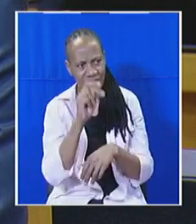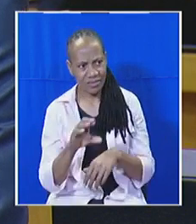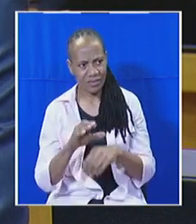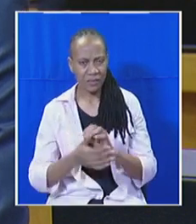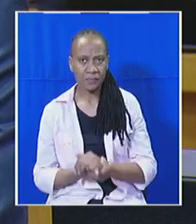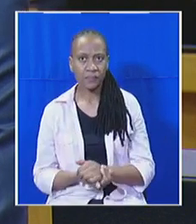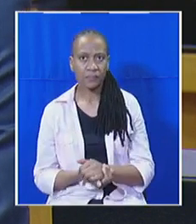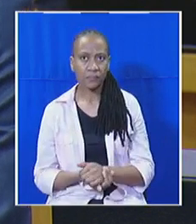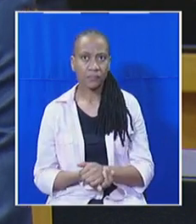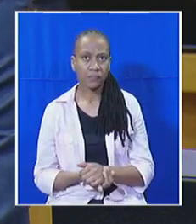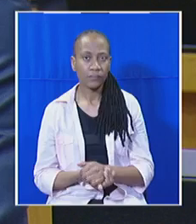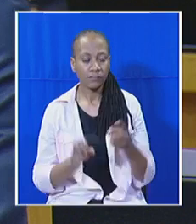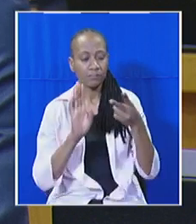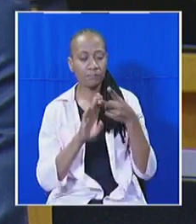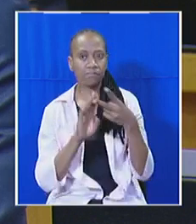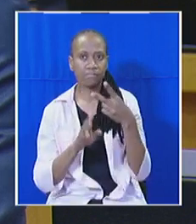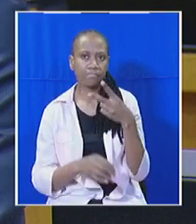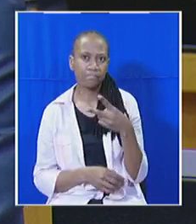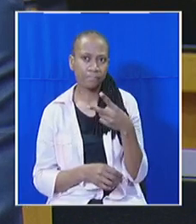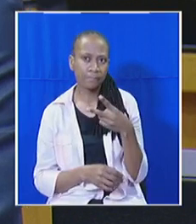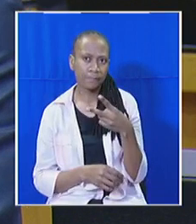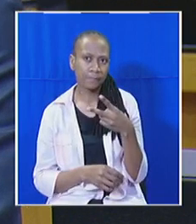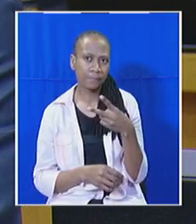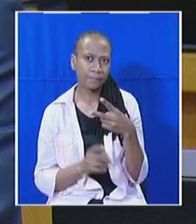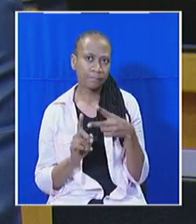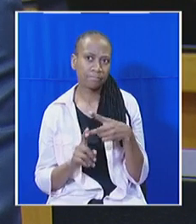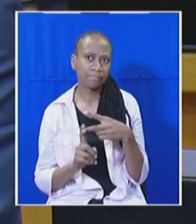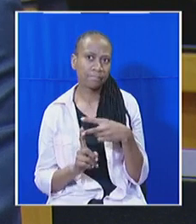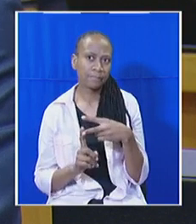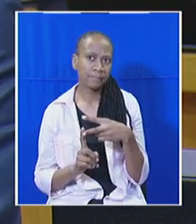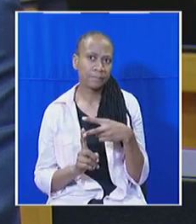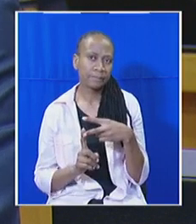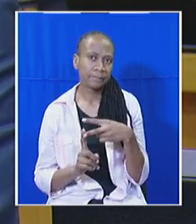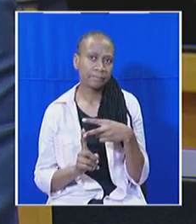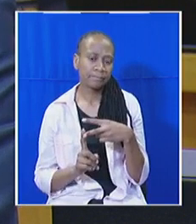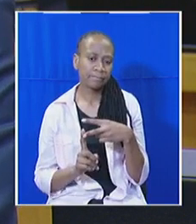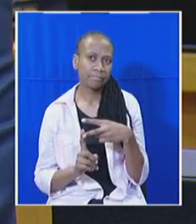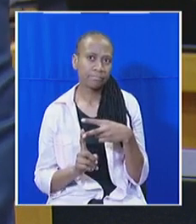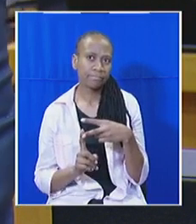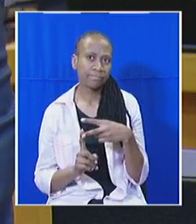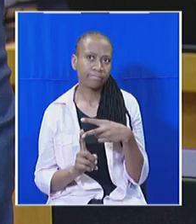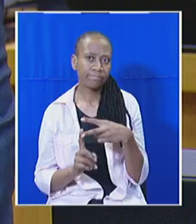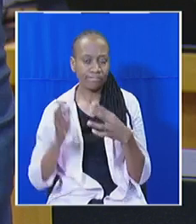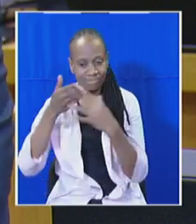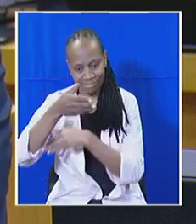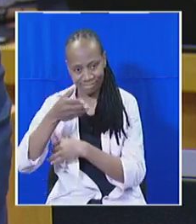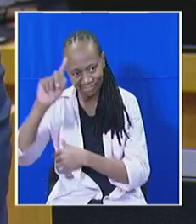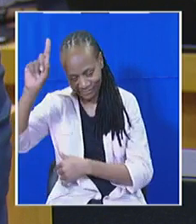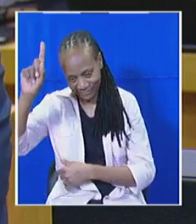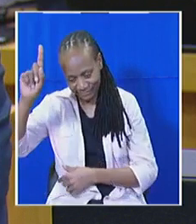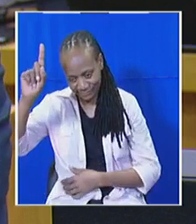Secondly, with regard to the question that you have asked. On a point of order.